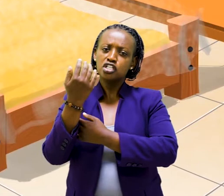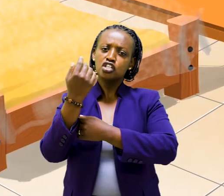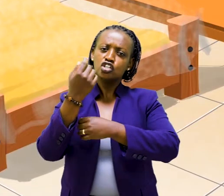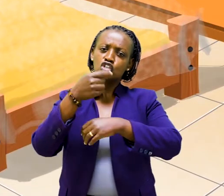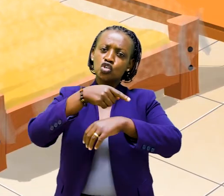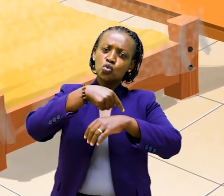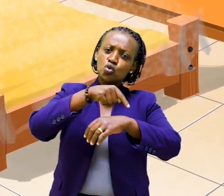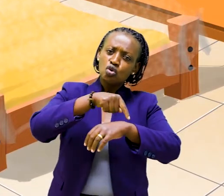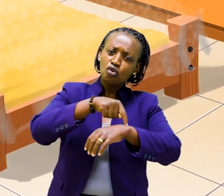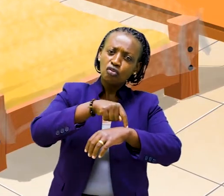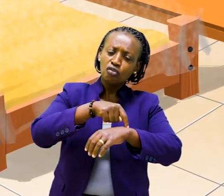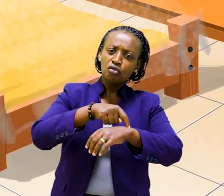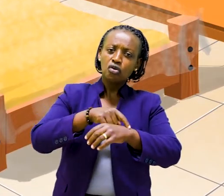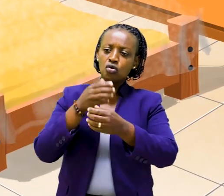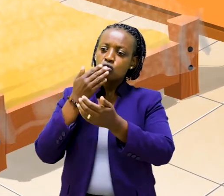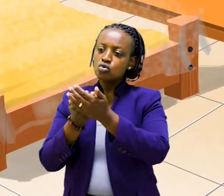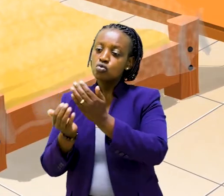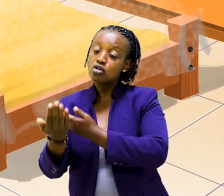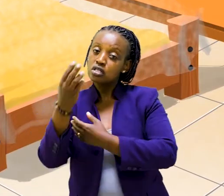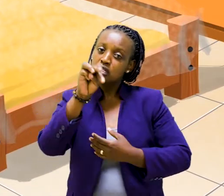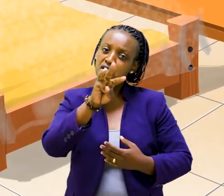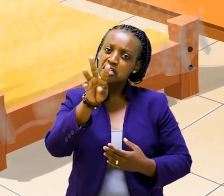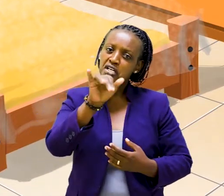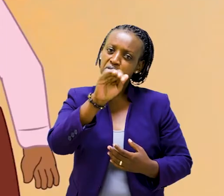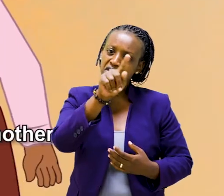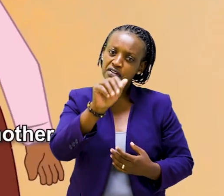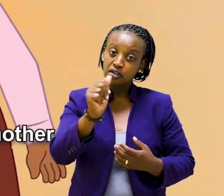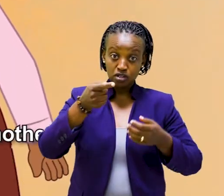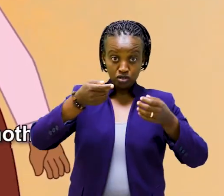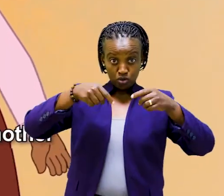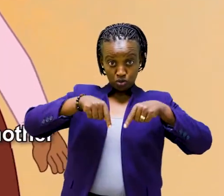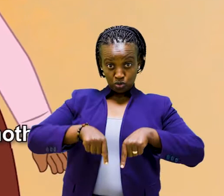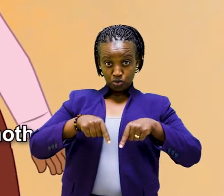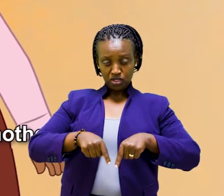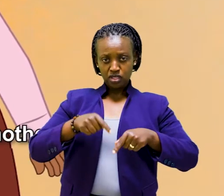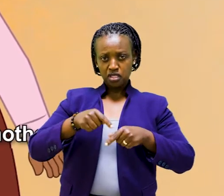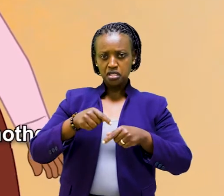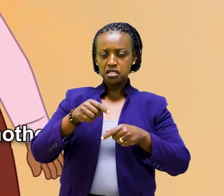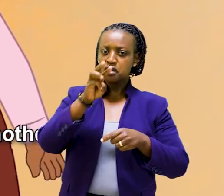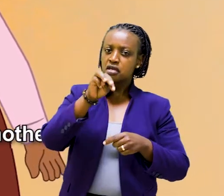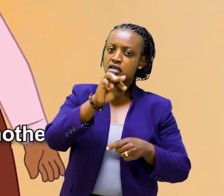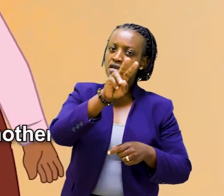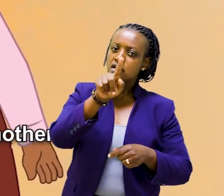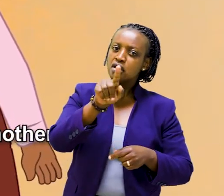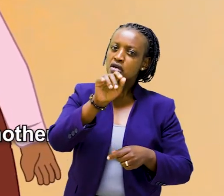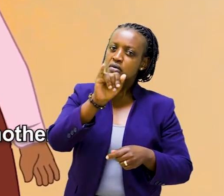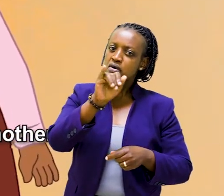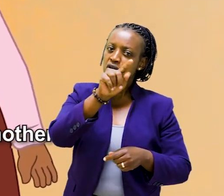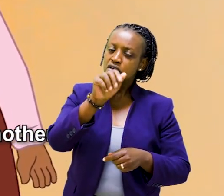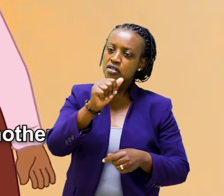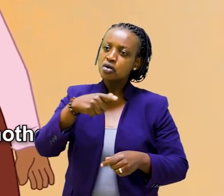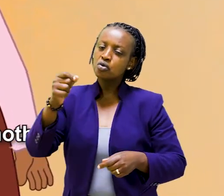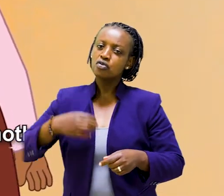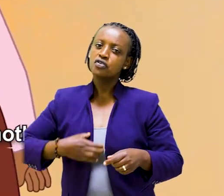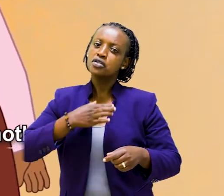Clark. Good morning, Mwiza. Today, Mwiza is going to